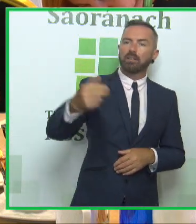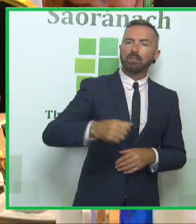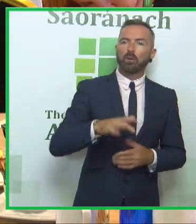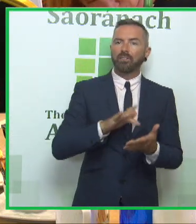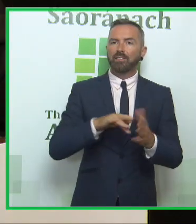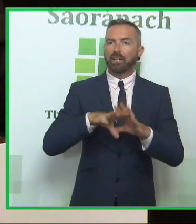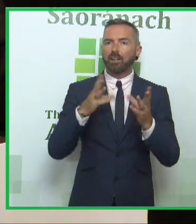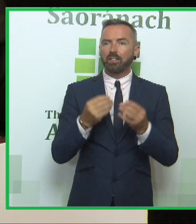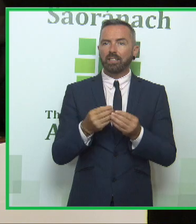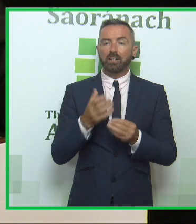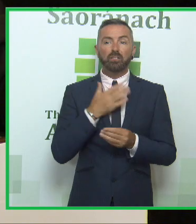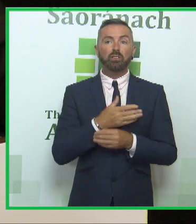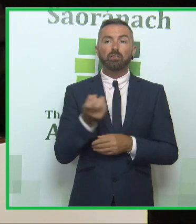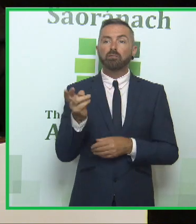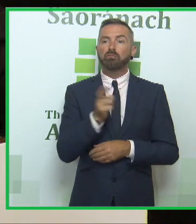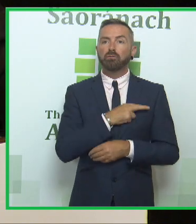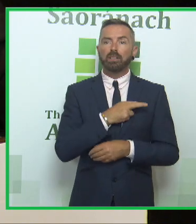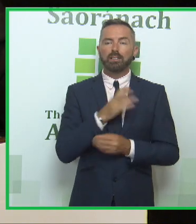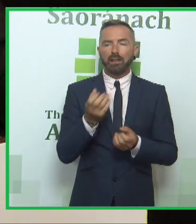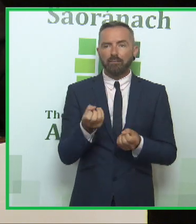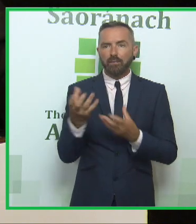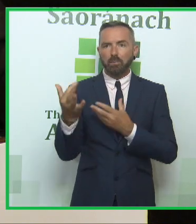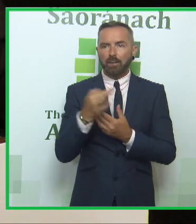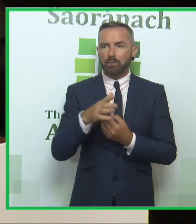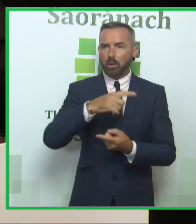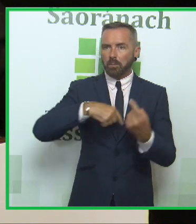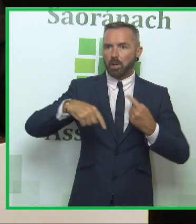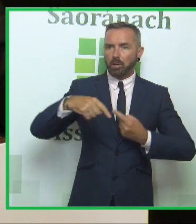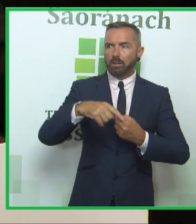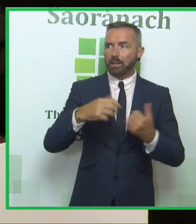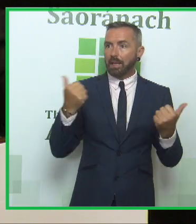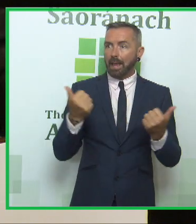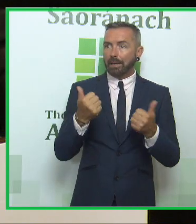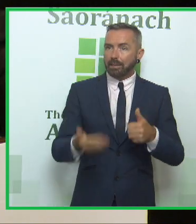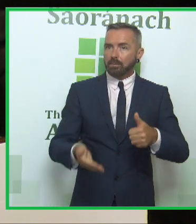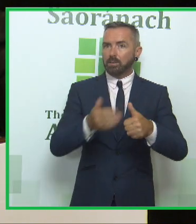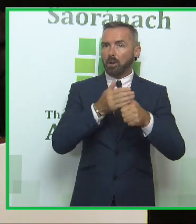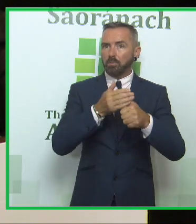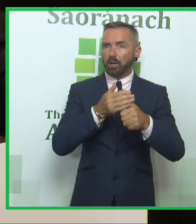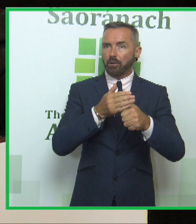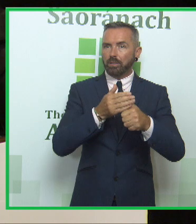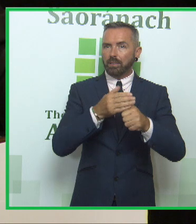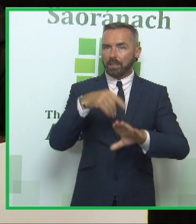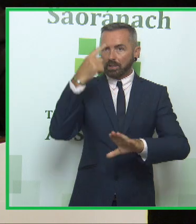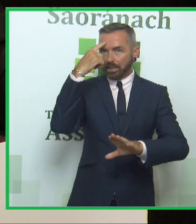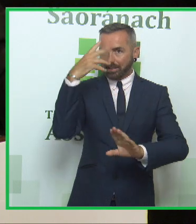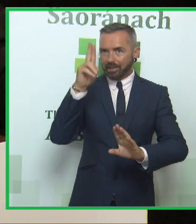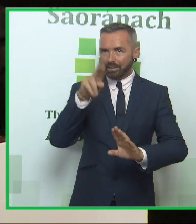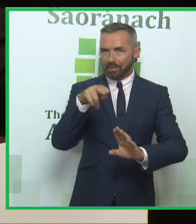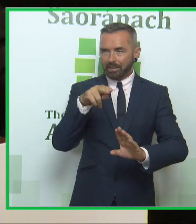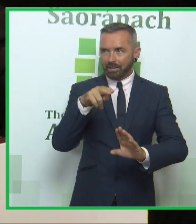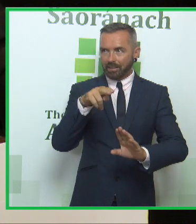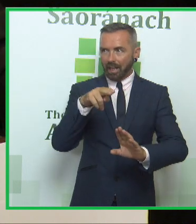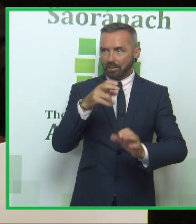through, and it's just simply, please do feedback from us. You know, any key priority that jumps out to you at your